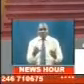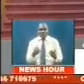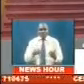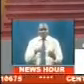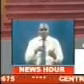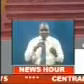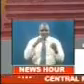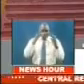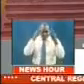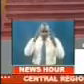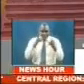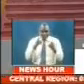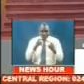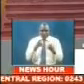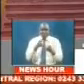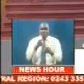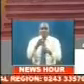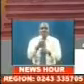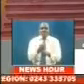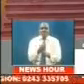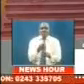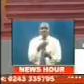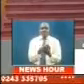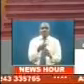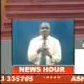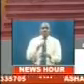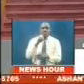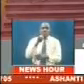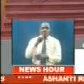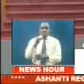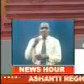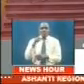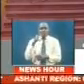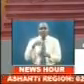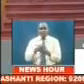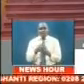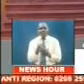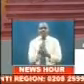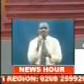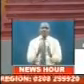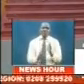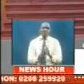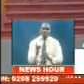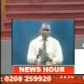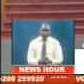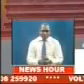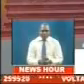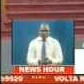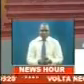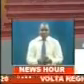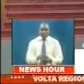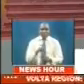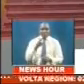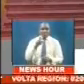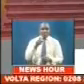decide to go to a fund, you see the development partners leveraging on that and then saying that, yes, we're going to release, because they use the IMF